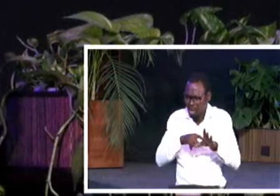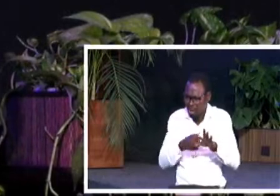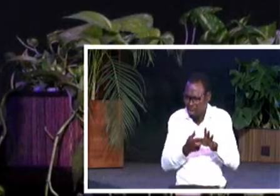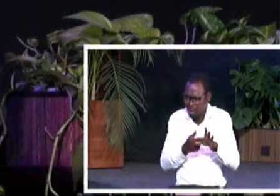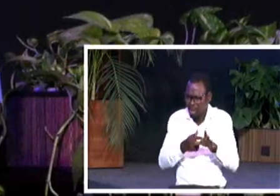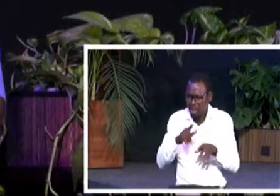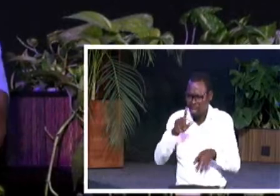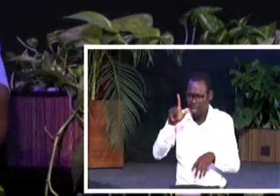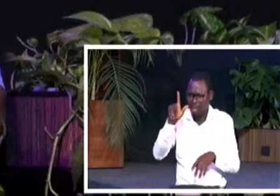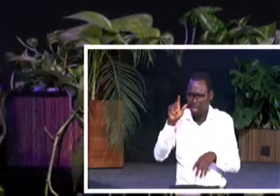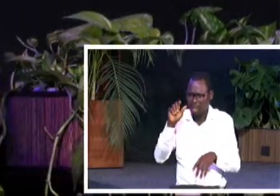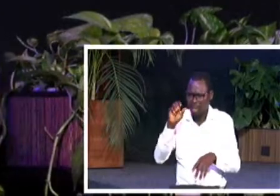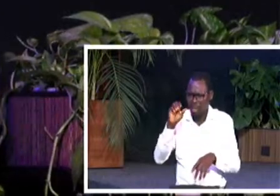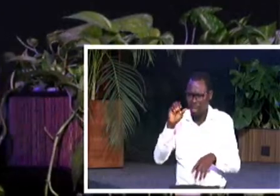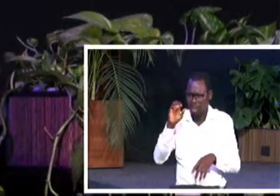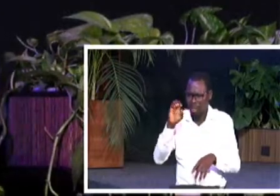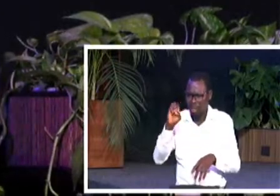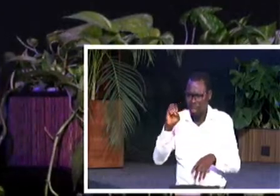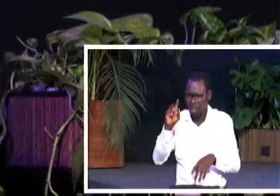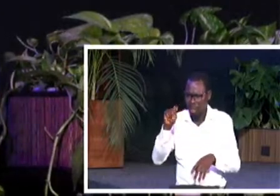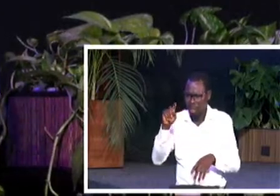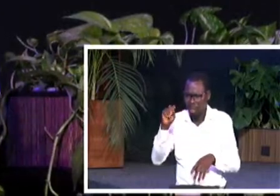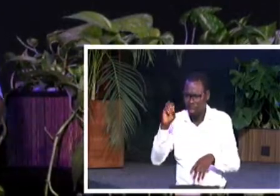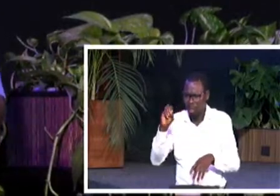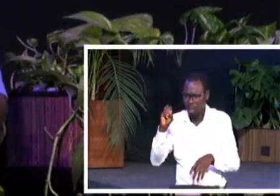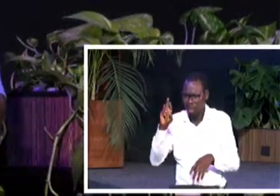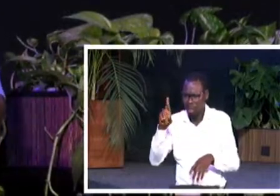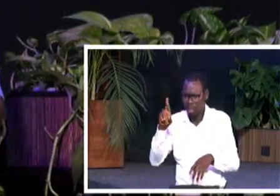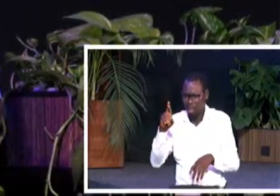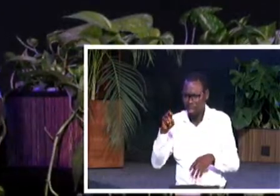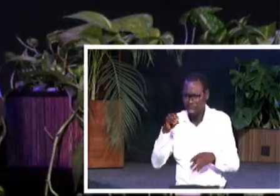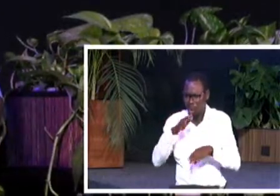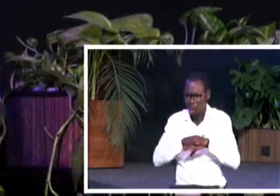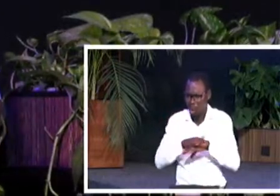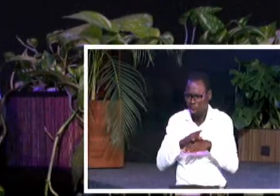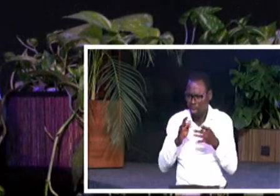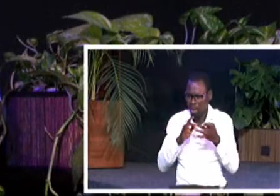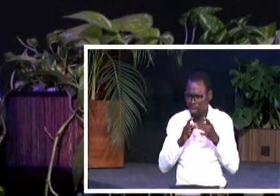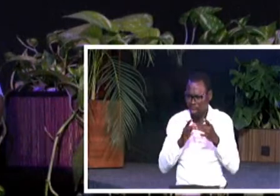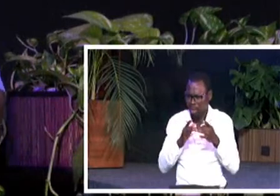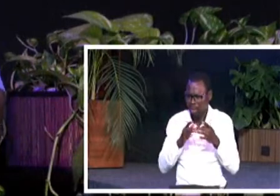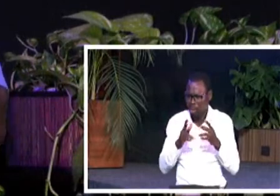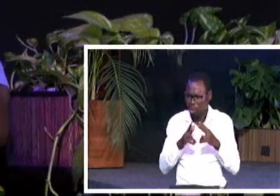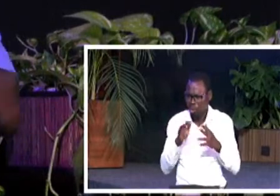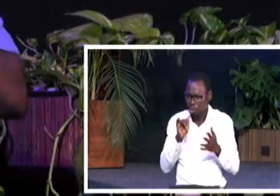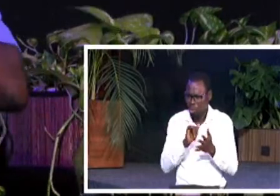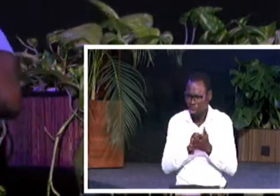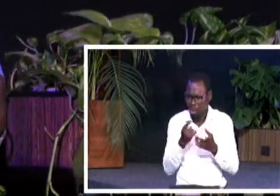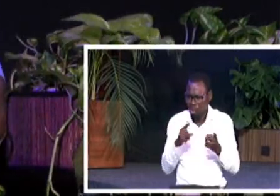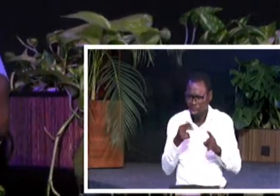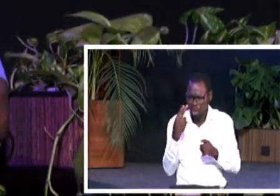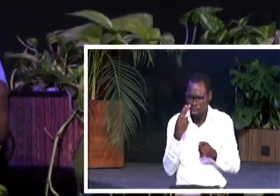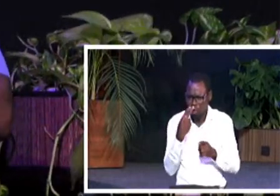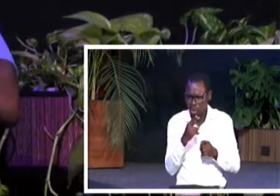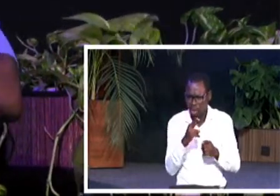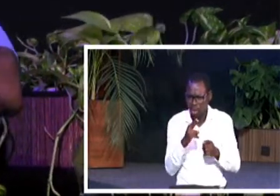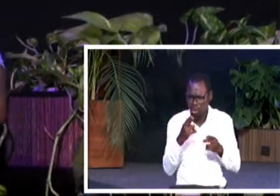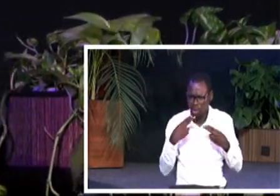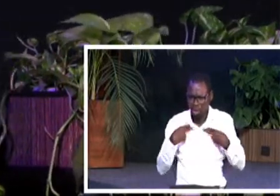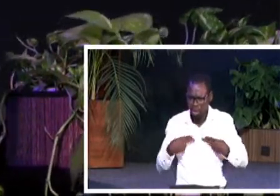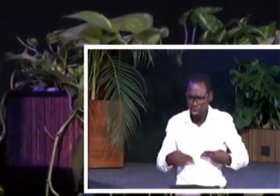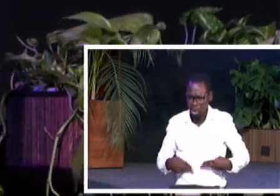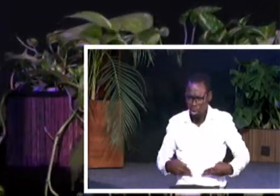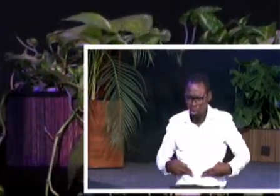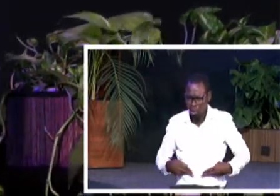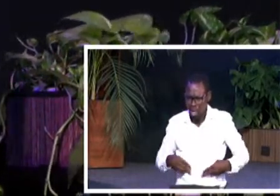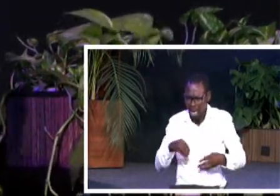presence on the internet so that you won't be seeing just text and images again. You'll be seeing human beings in a virtual